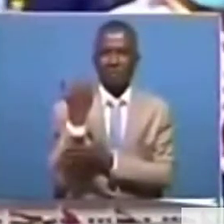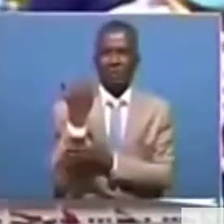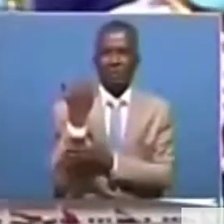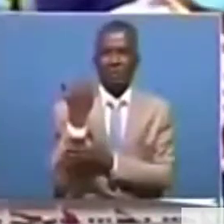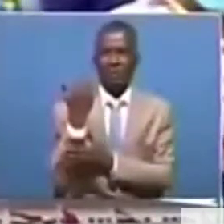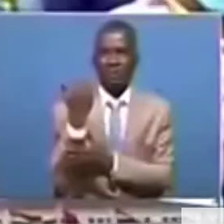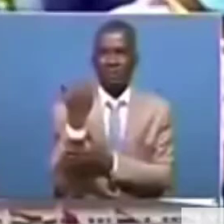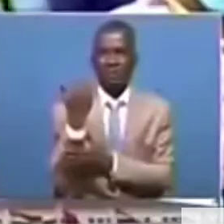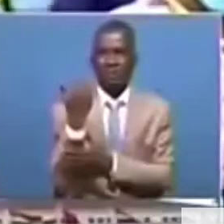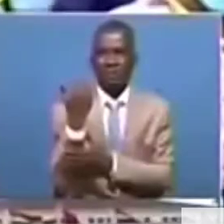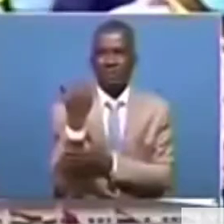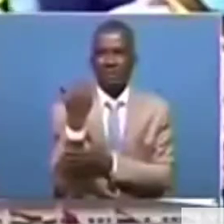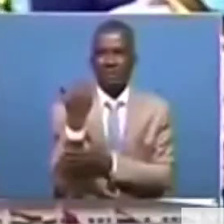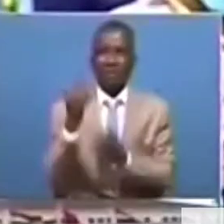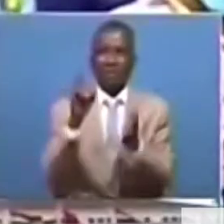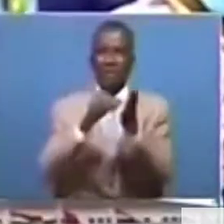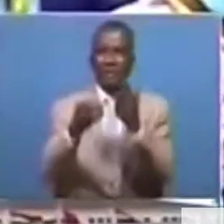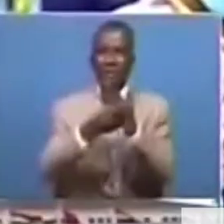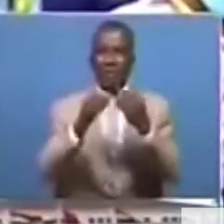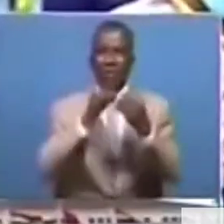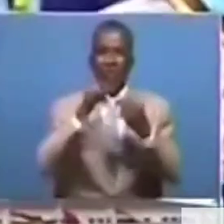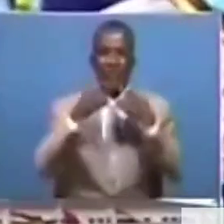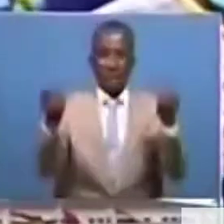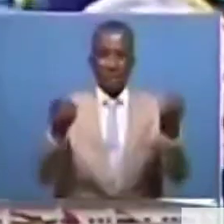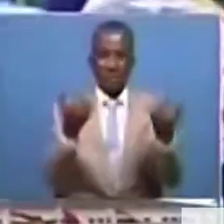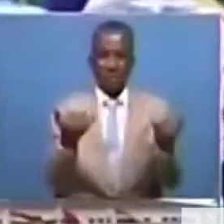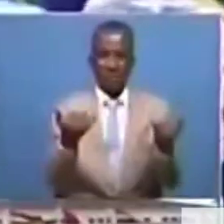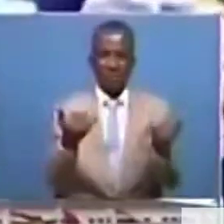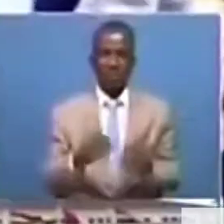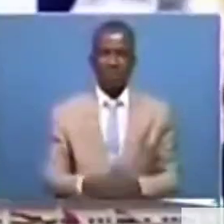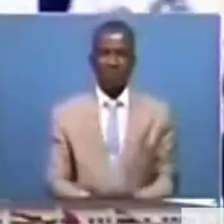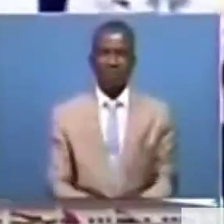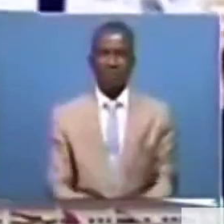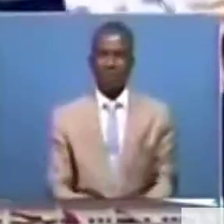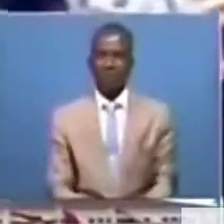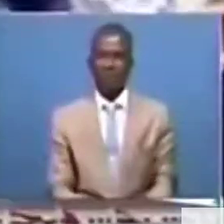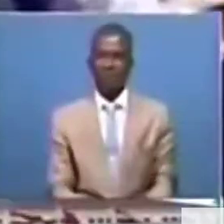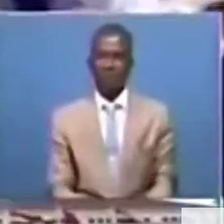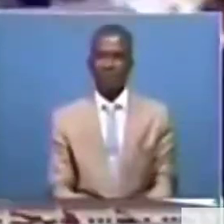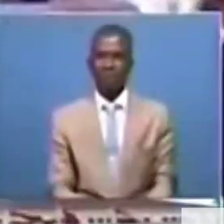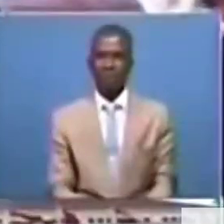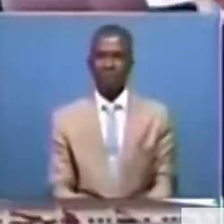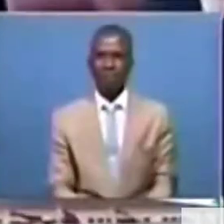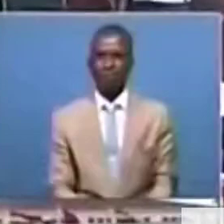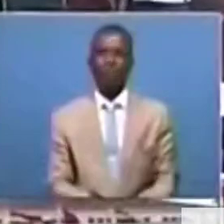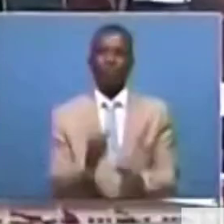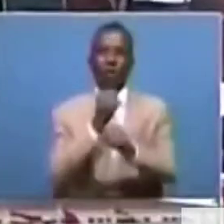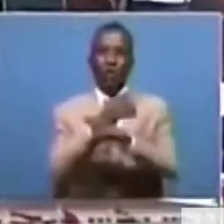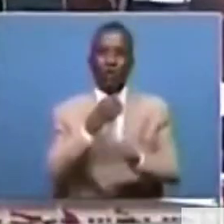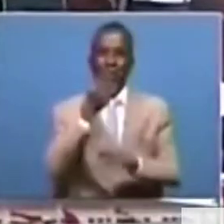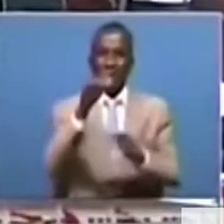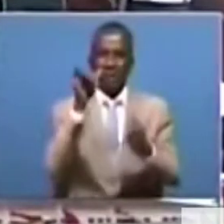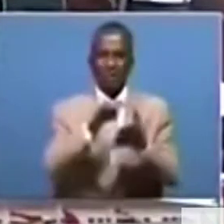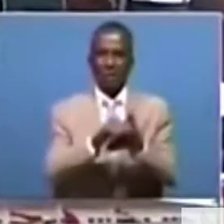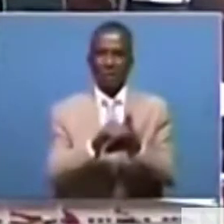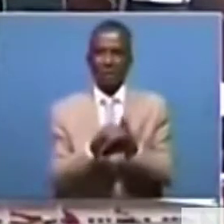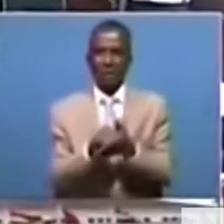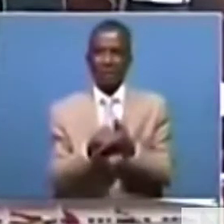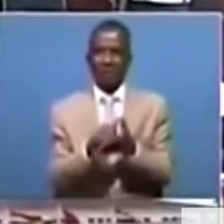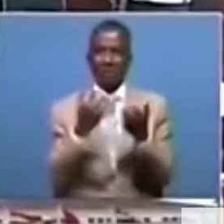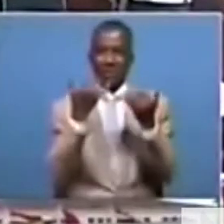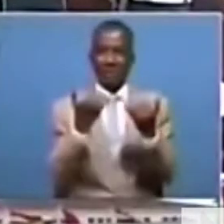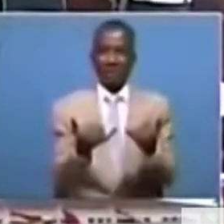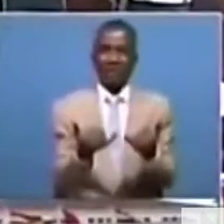I don't think that the date has been given yet. Okay. So we already indicated that this